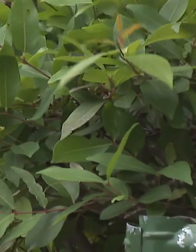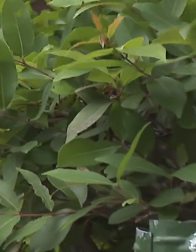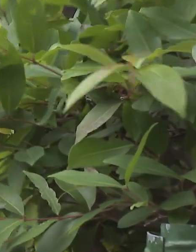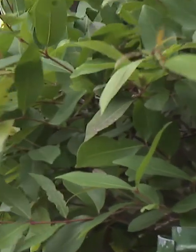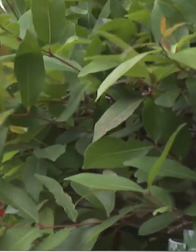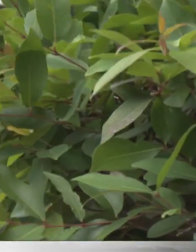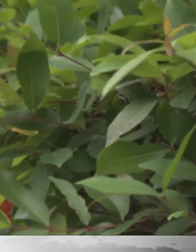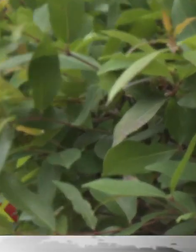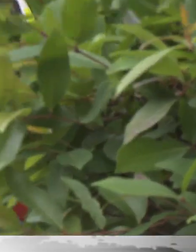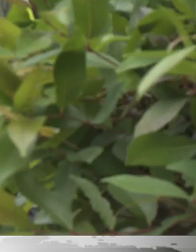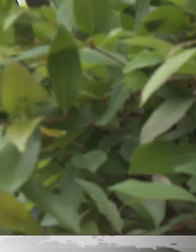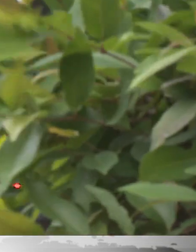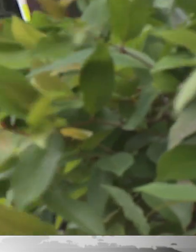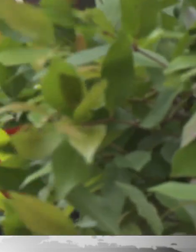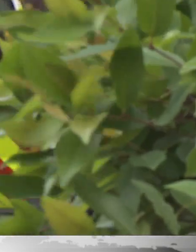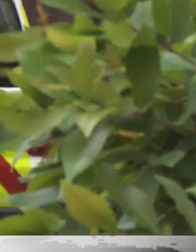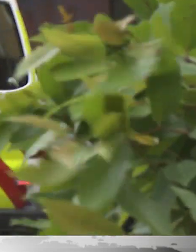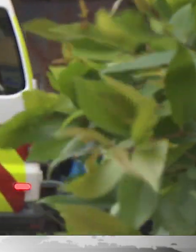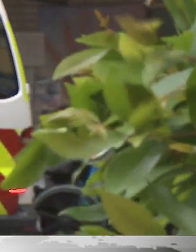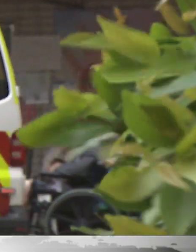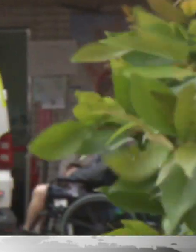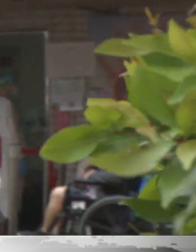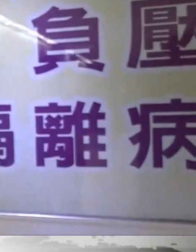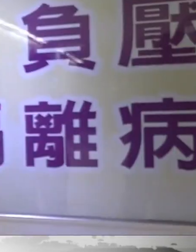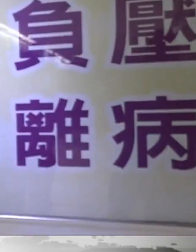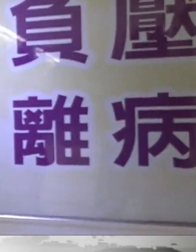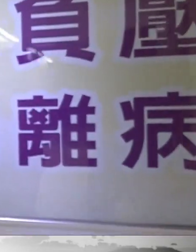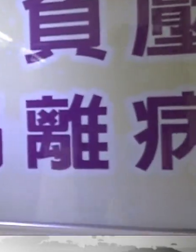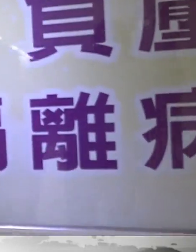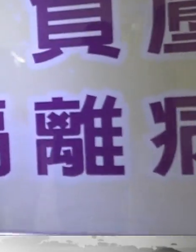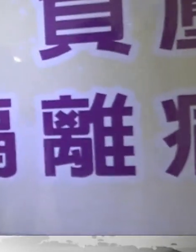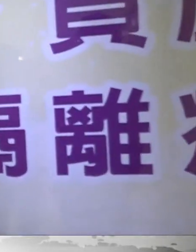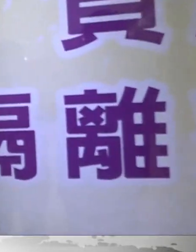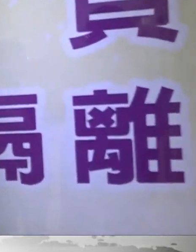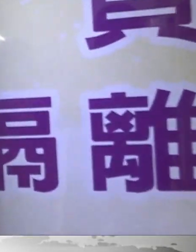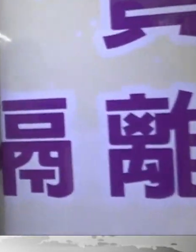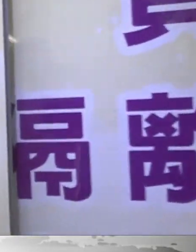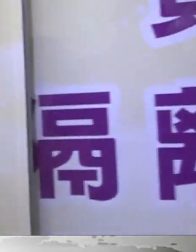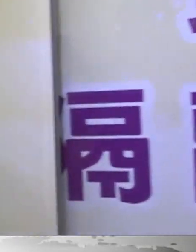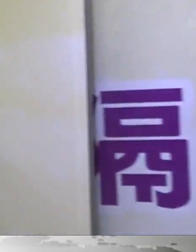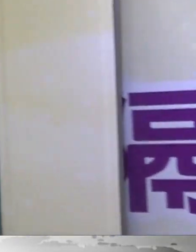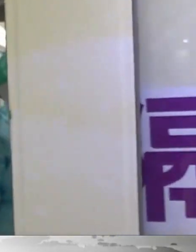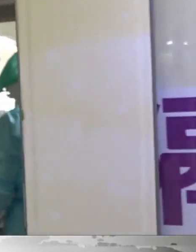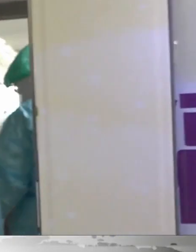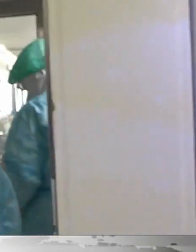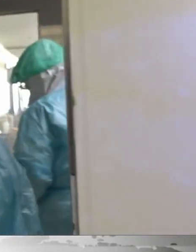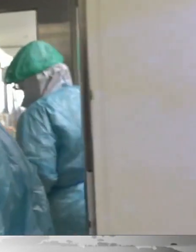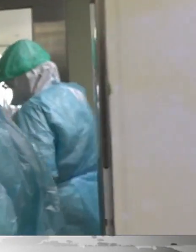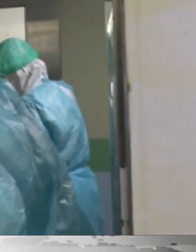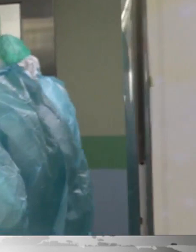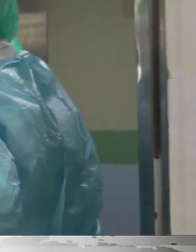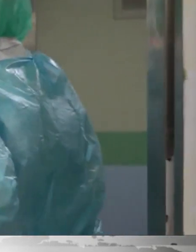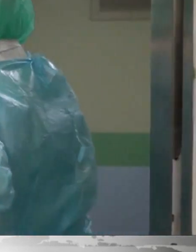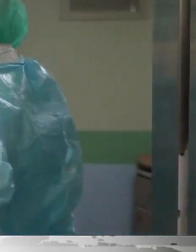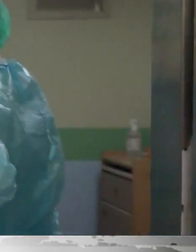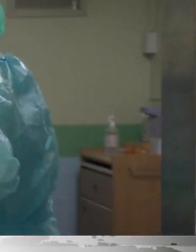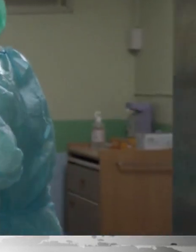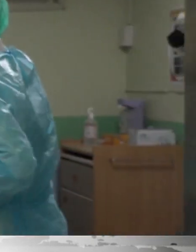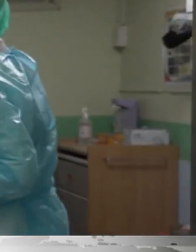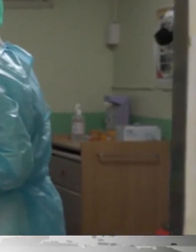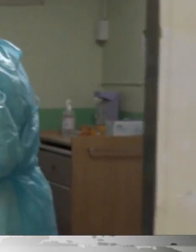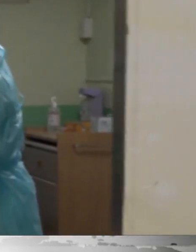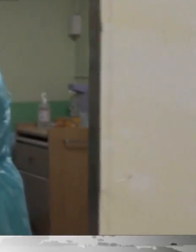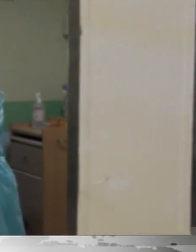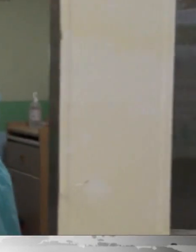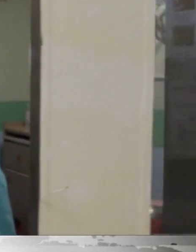added 122 COVID-related deaths on Wednesday. 2 of them were infants who died at home within 1 day of symptom onset. The